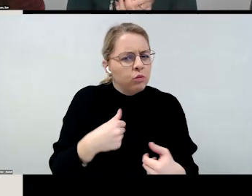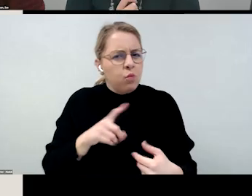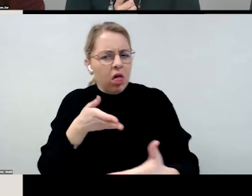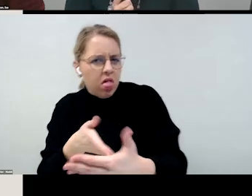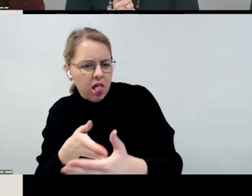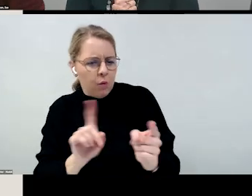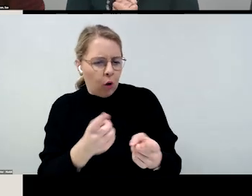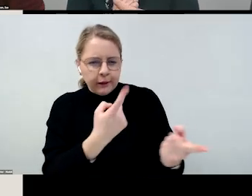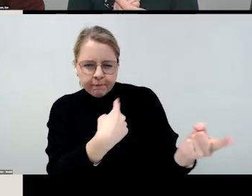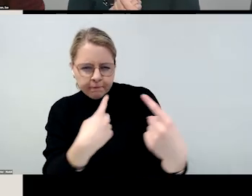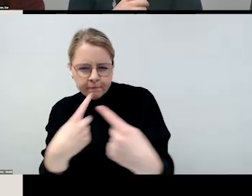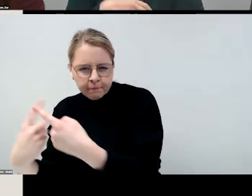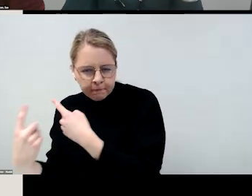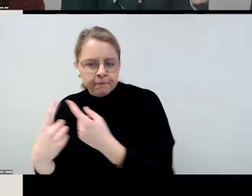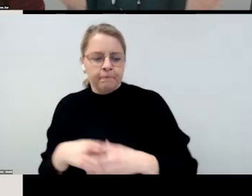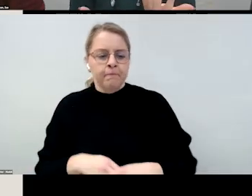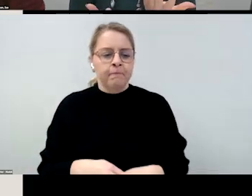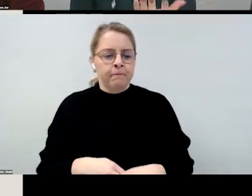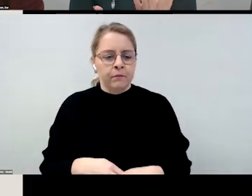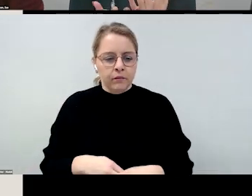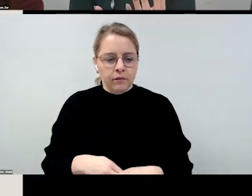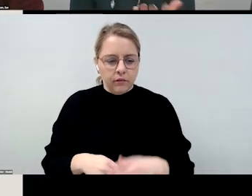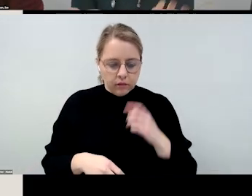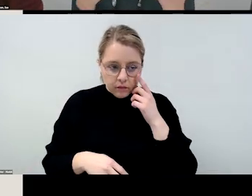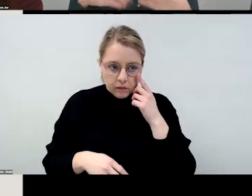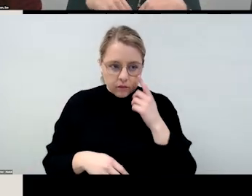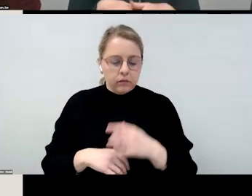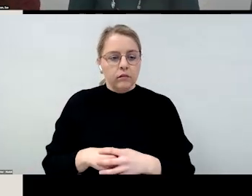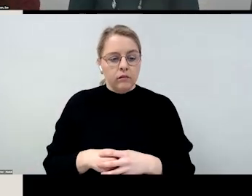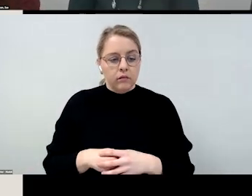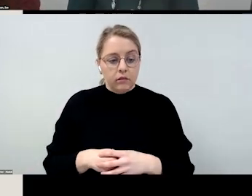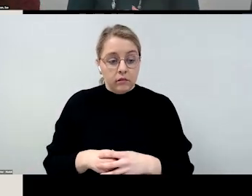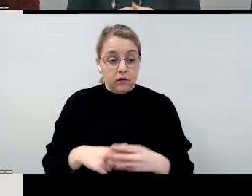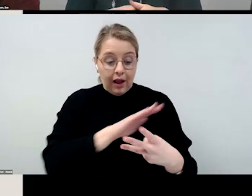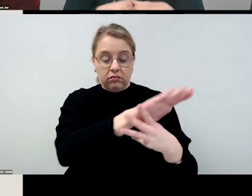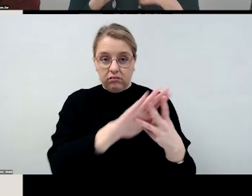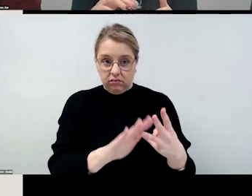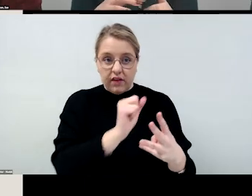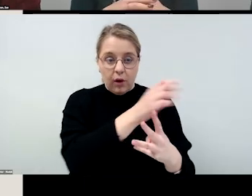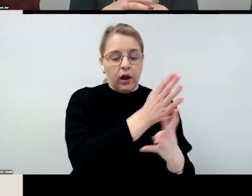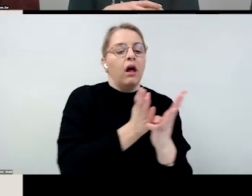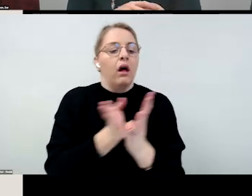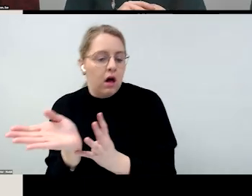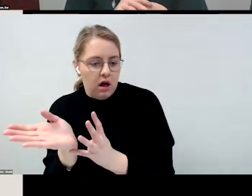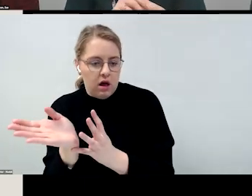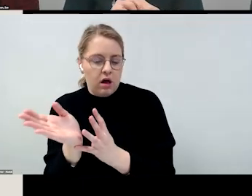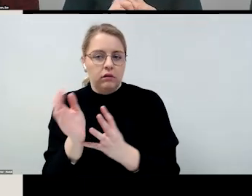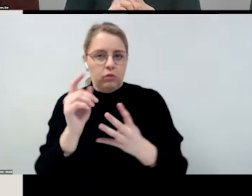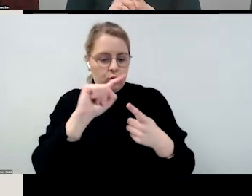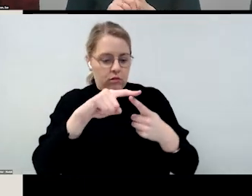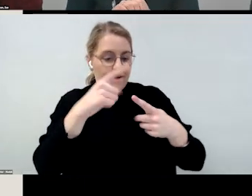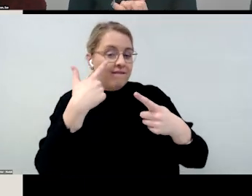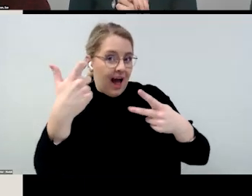better. And what we're hoping to do with all those 3 streams of work is go into our 4th stream, where we want to use what we found